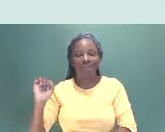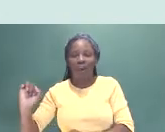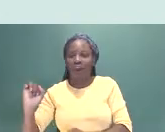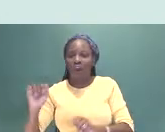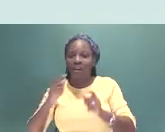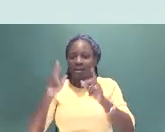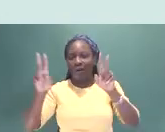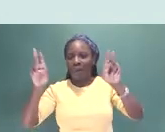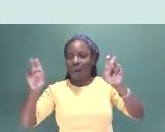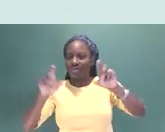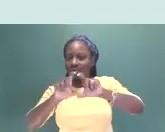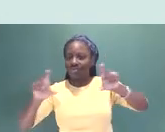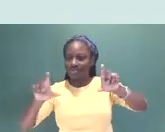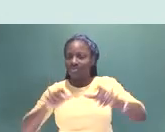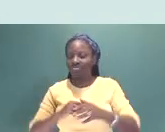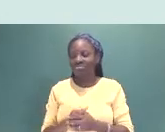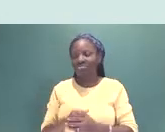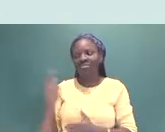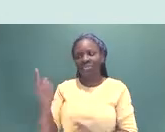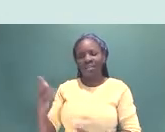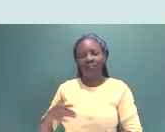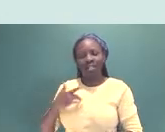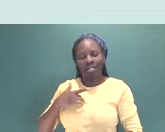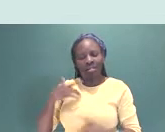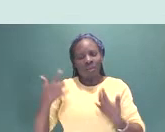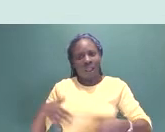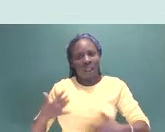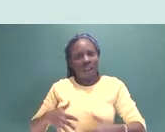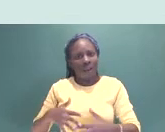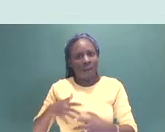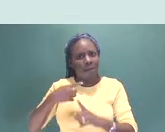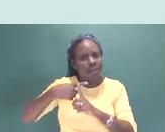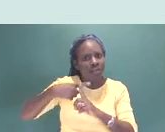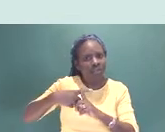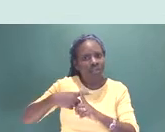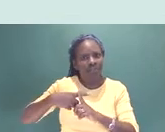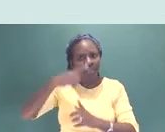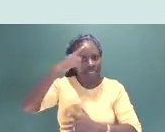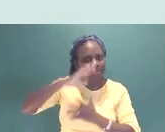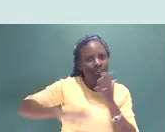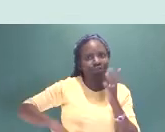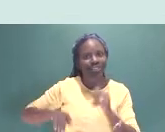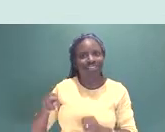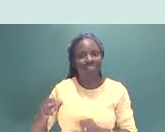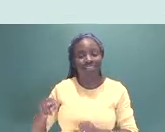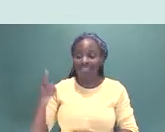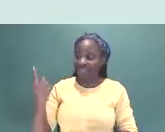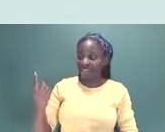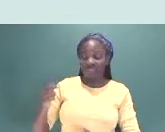I think she found it a very positive experience. And so as well as doing a very, very good job